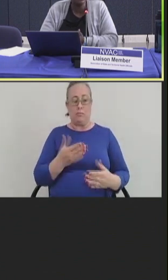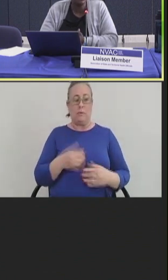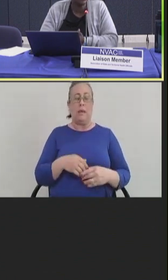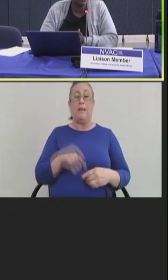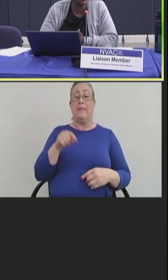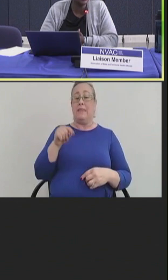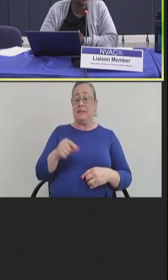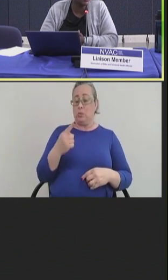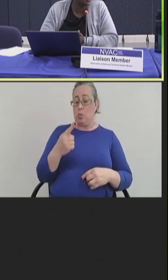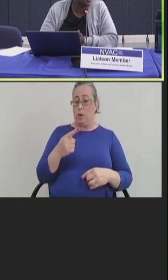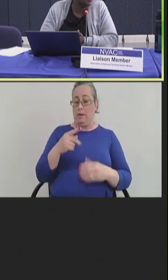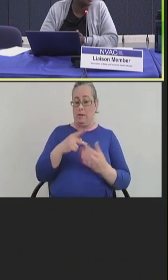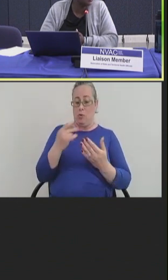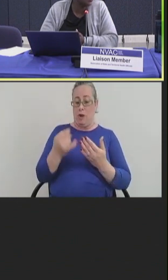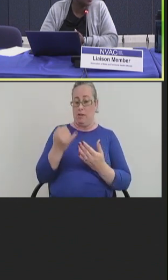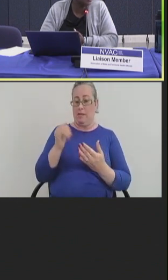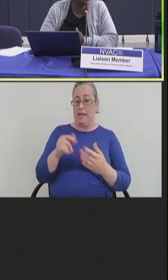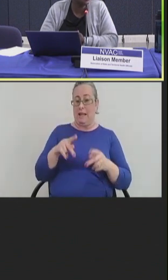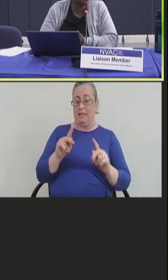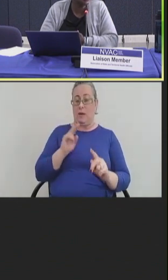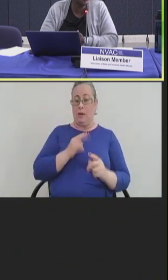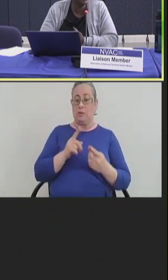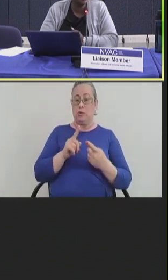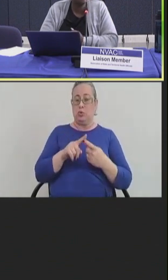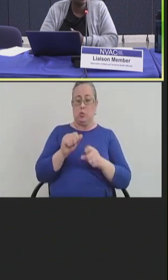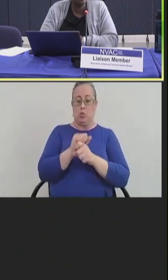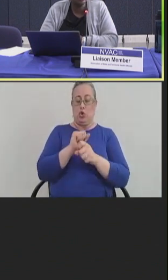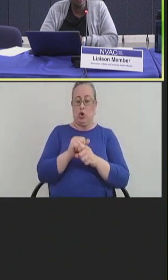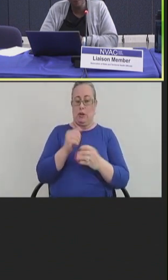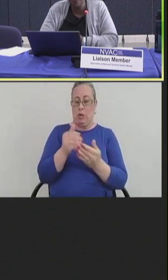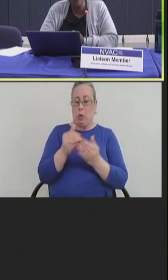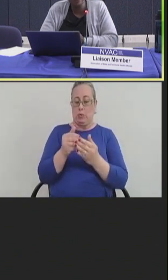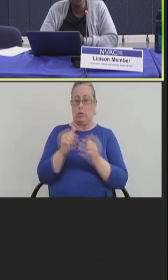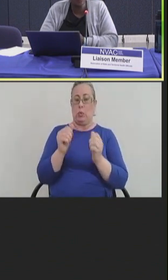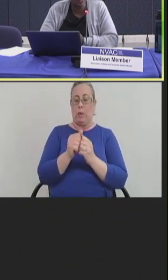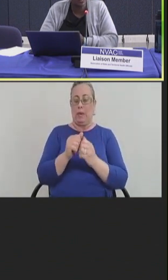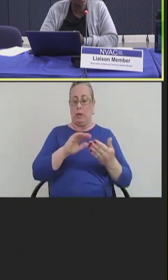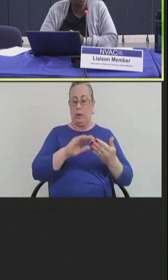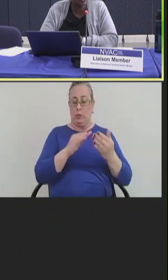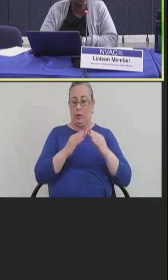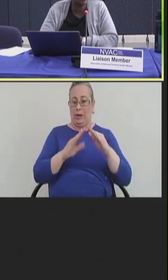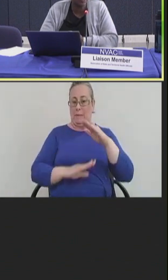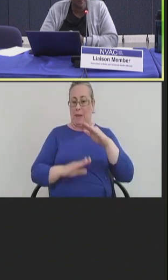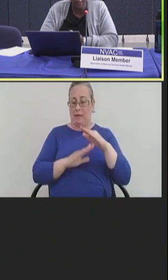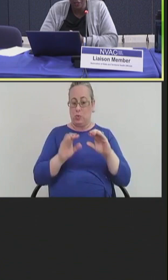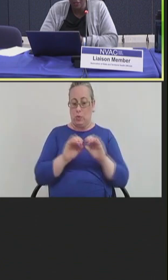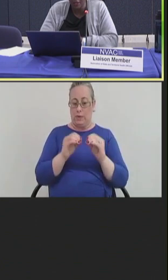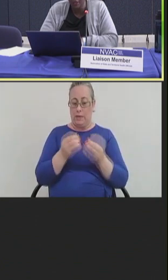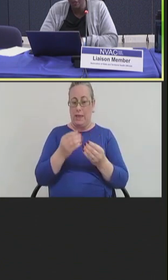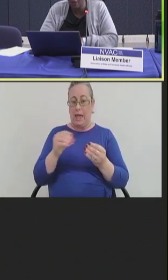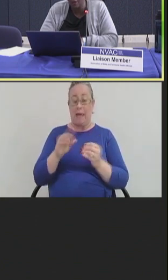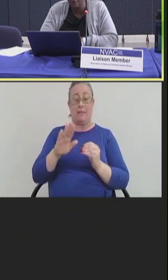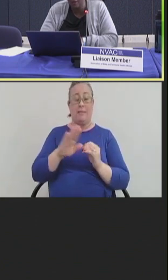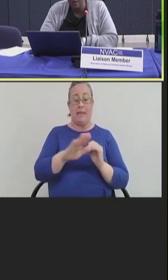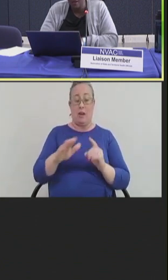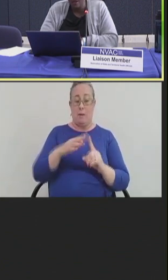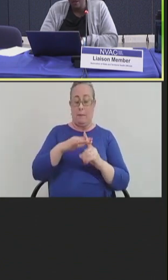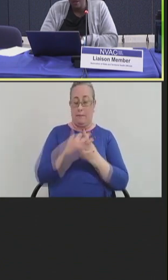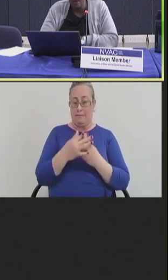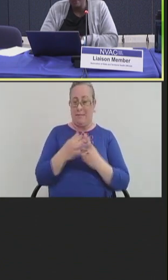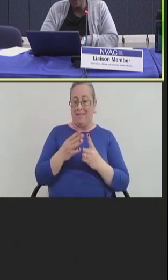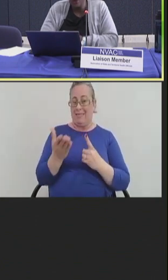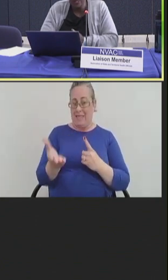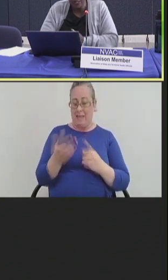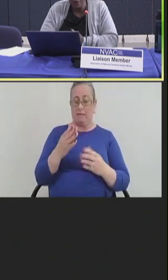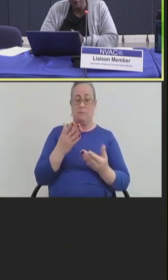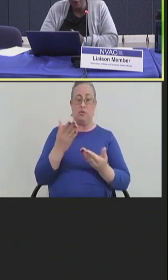is one of those projects that really allowed us to work closely with community-based organizations and the populations that they serve.